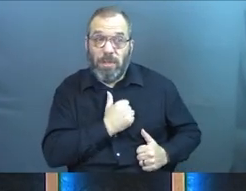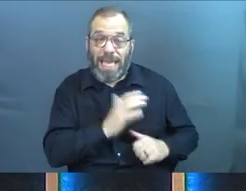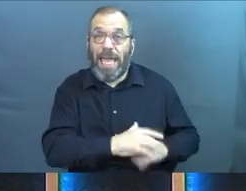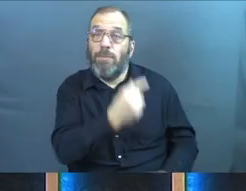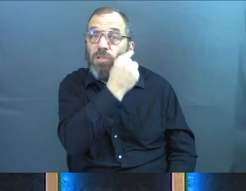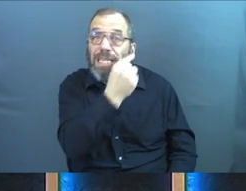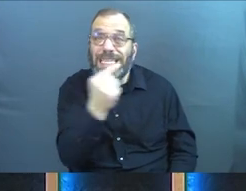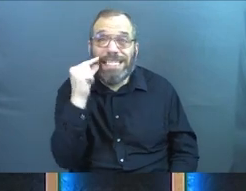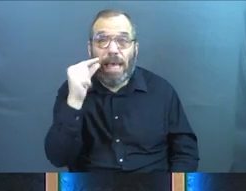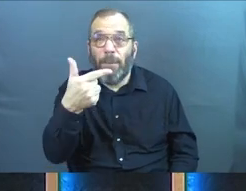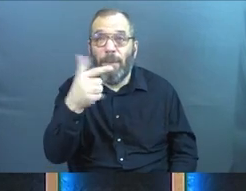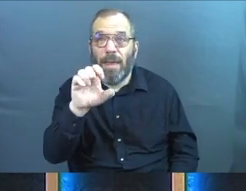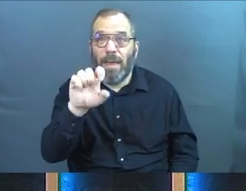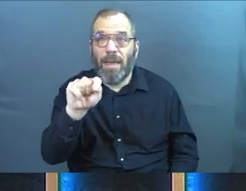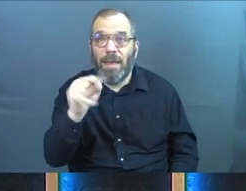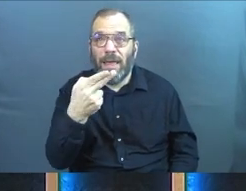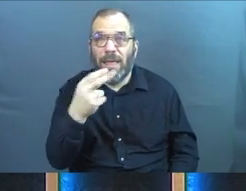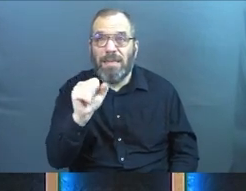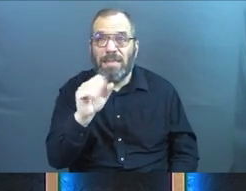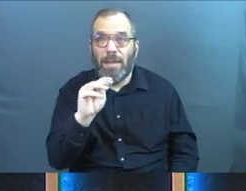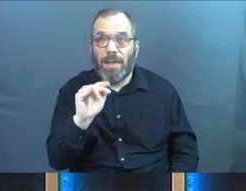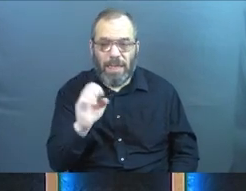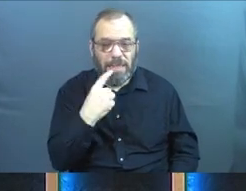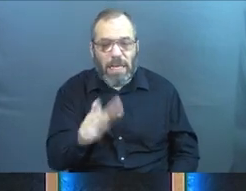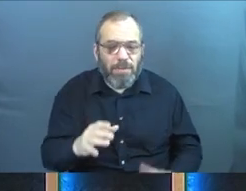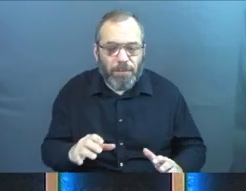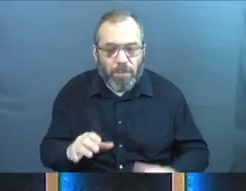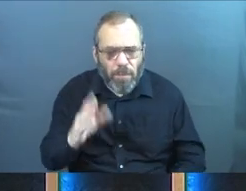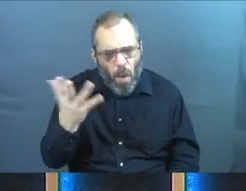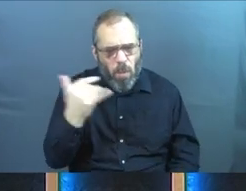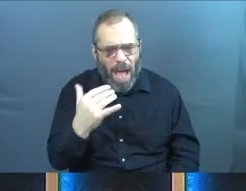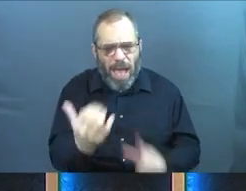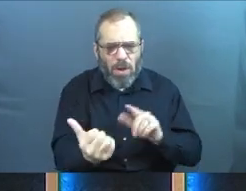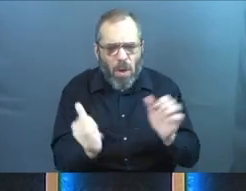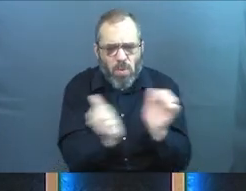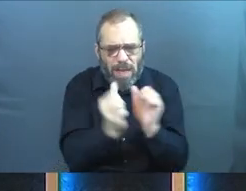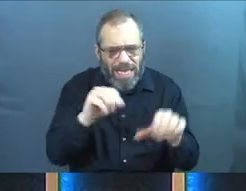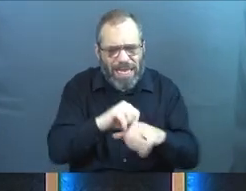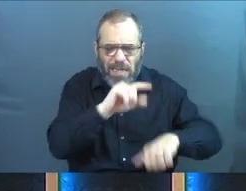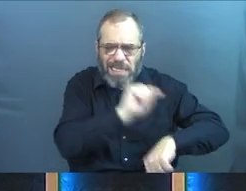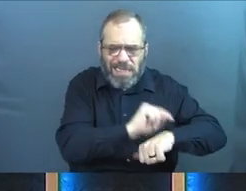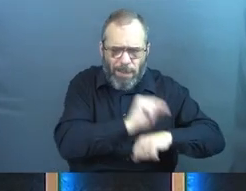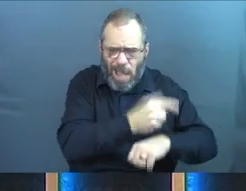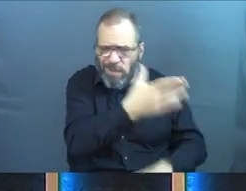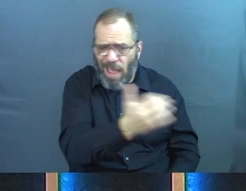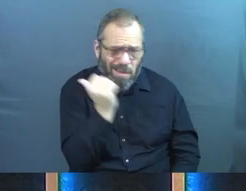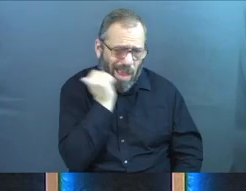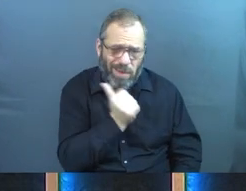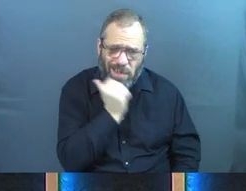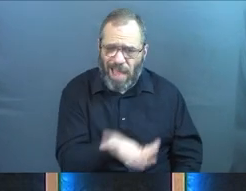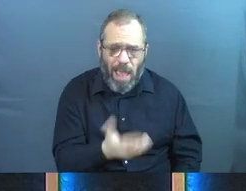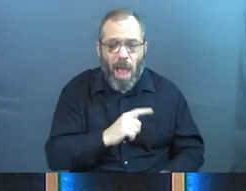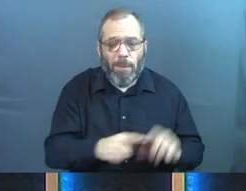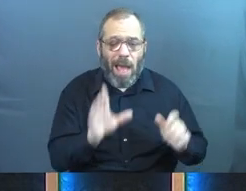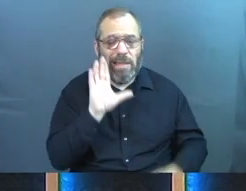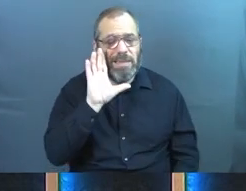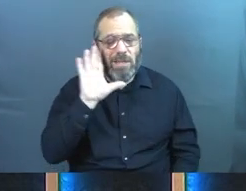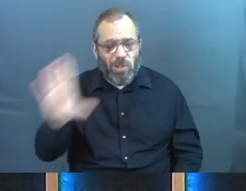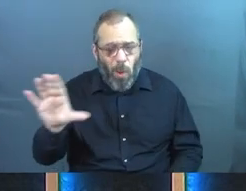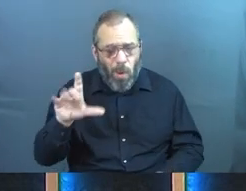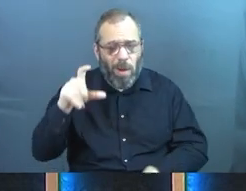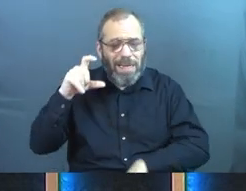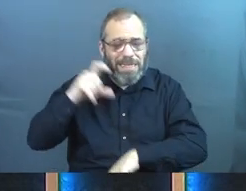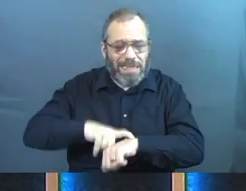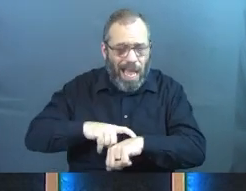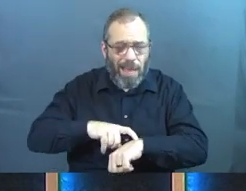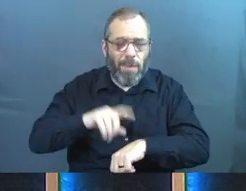Gethsemane, to the garden to arrest him. And this is what he says to him. He says, why didn't you arrest me in the temple? I was there every day. But this is your